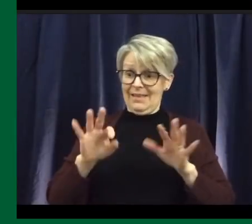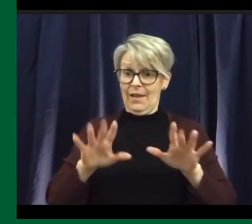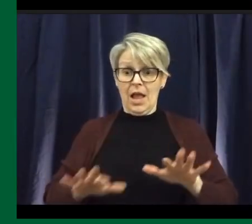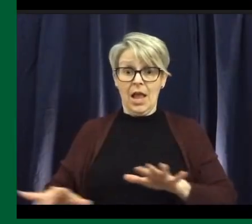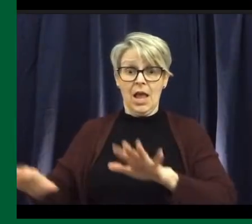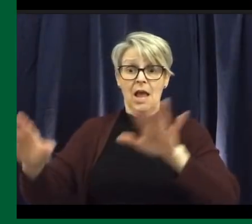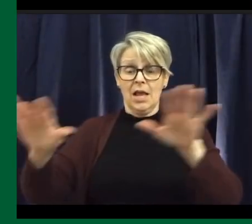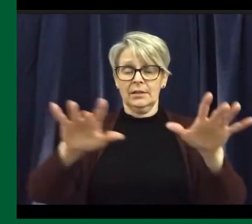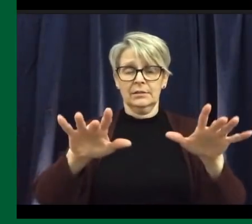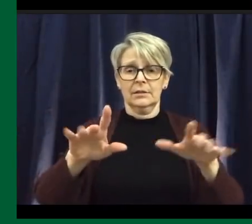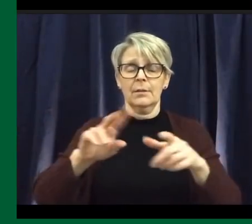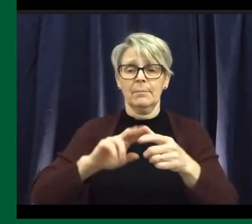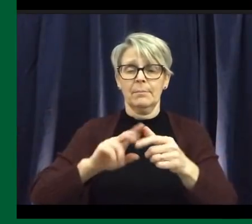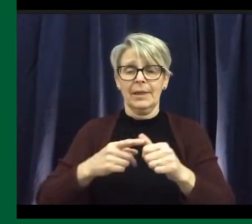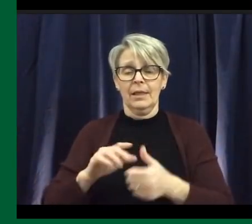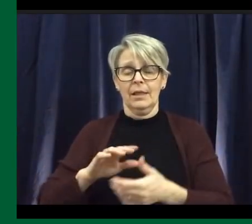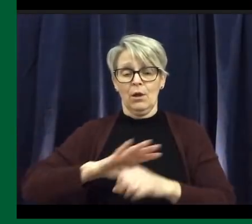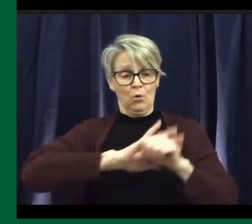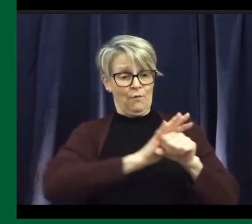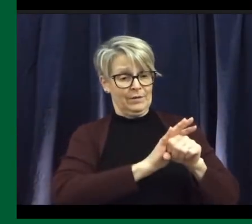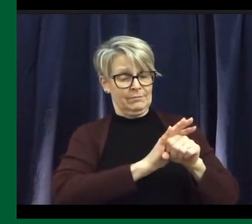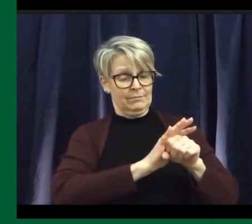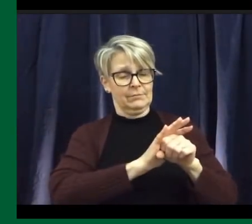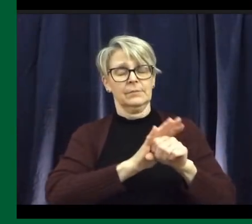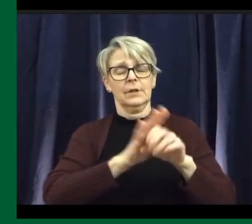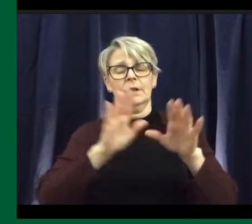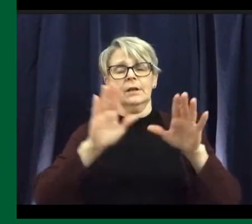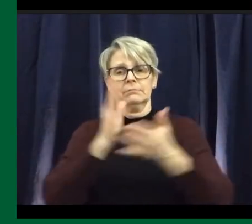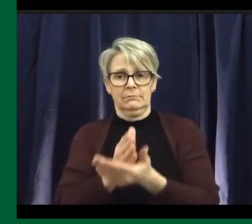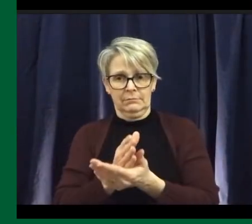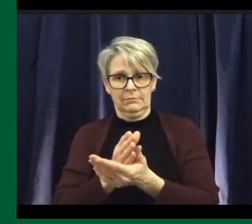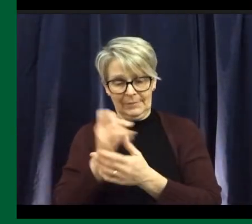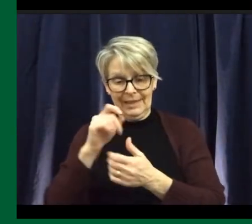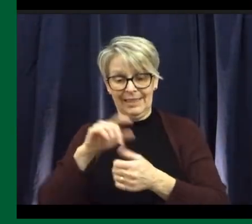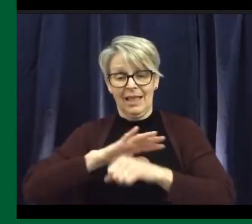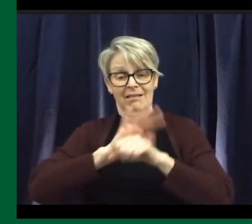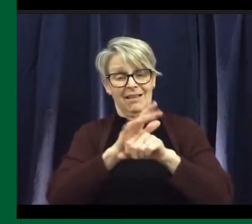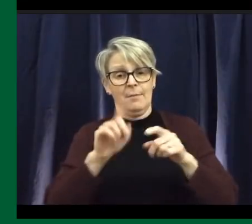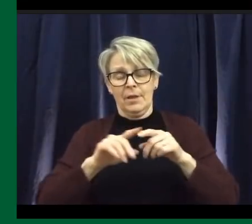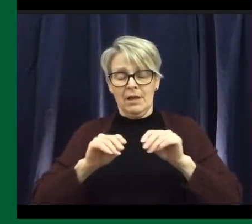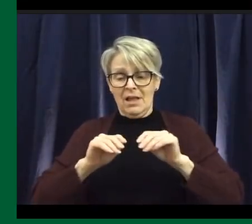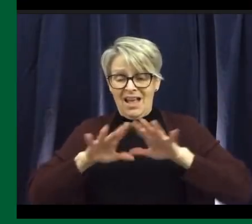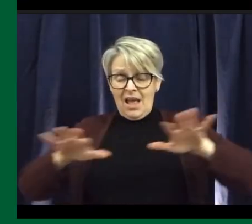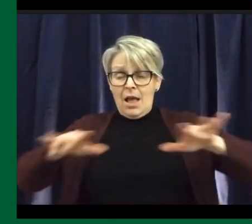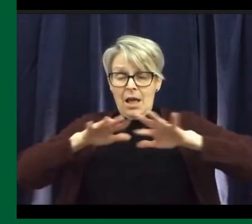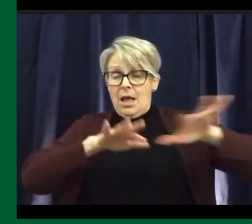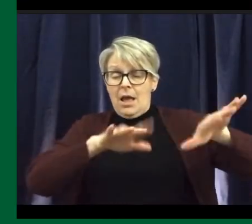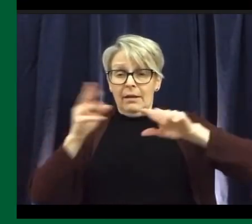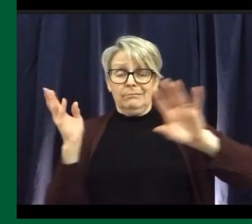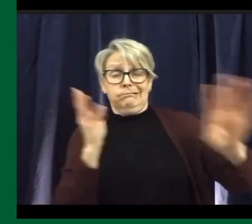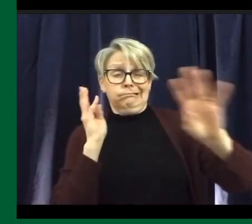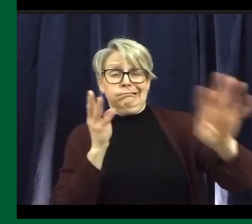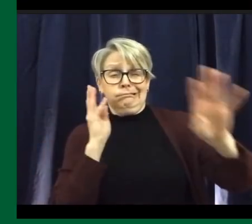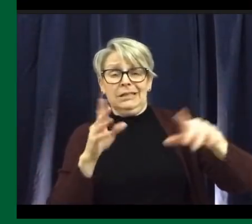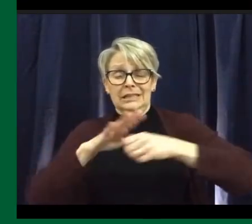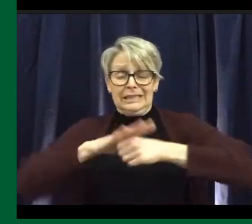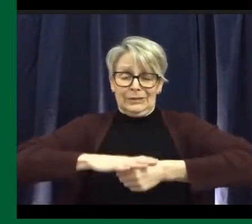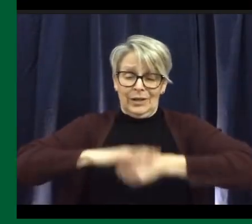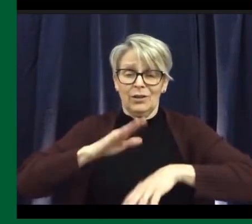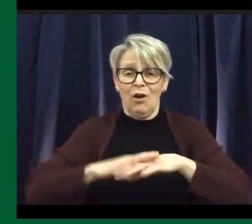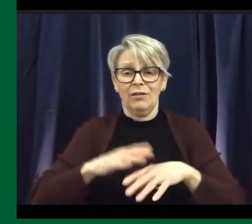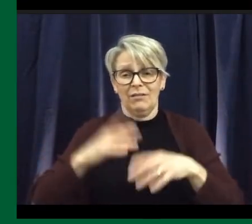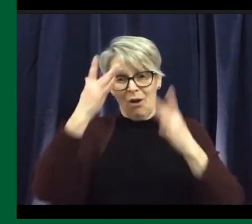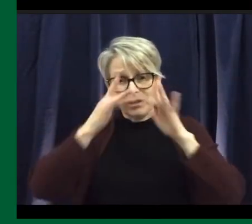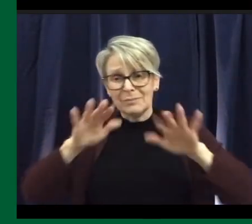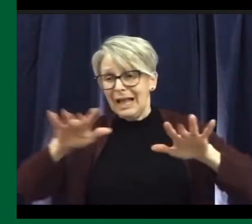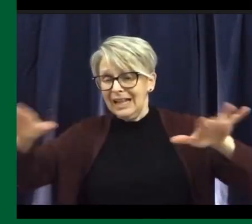pandemic, because the pandemic is a situation where you have severe stress on the healthcare system. And even though we were lucky in the spring not to have